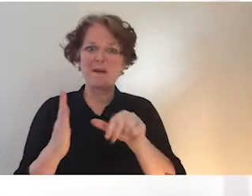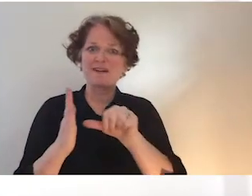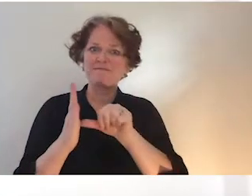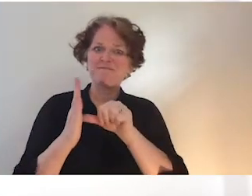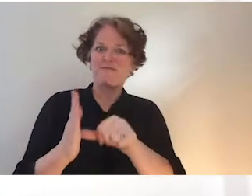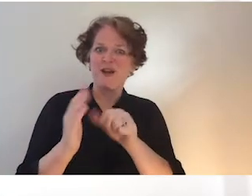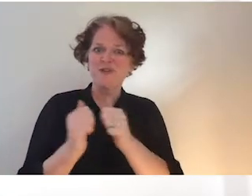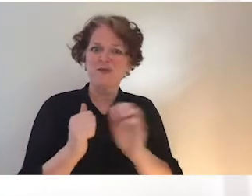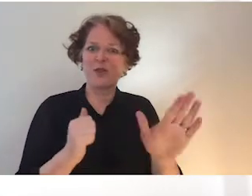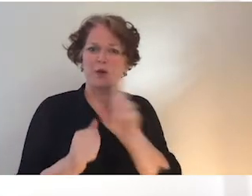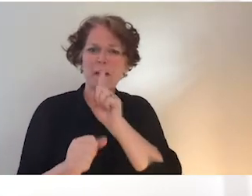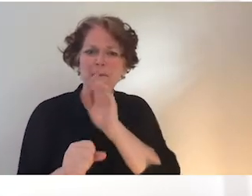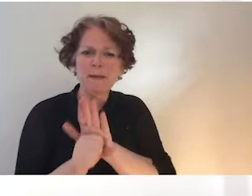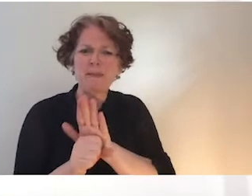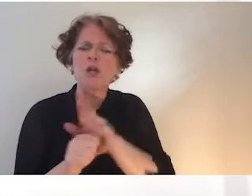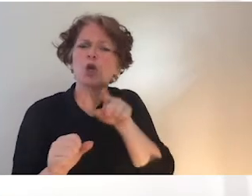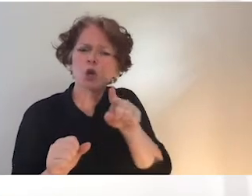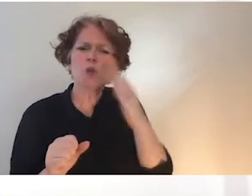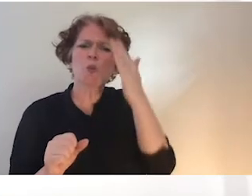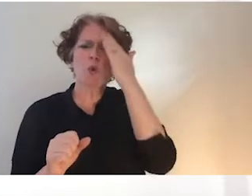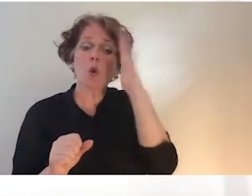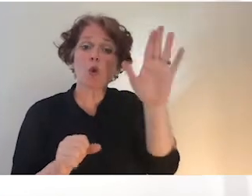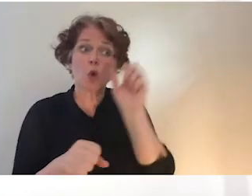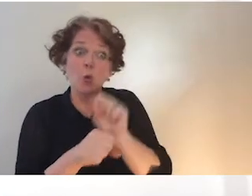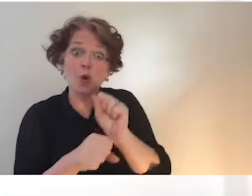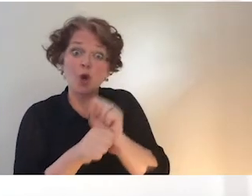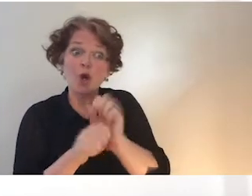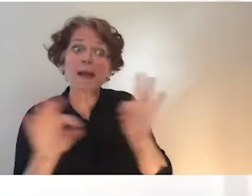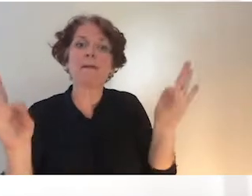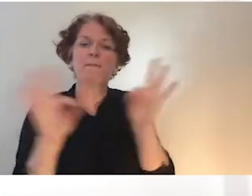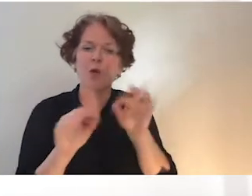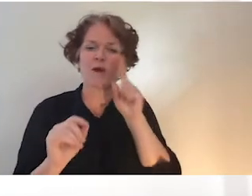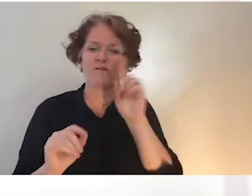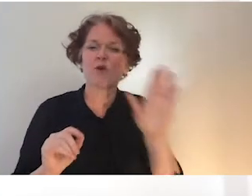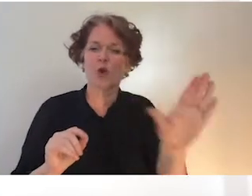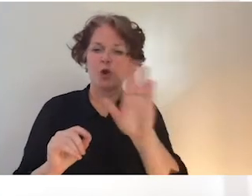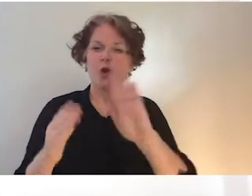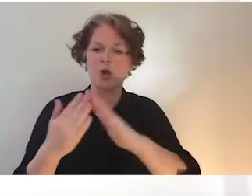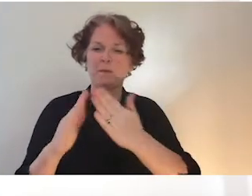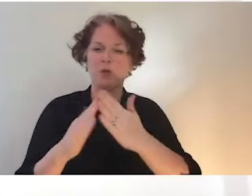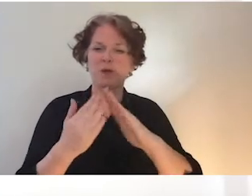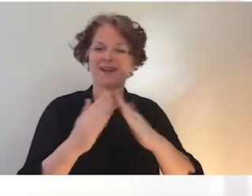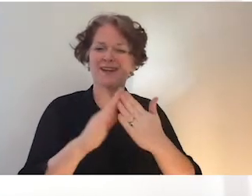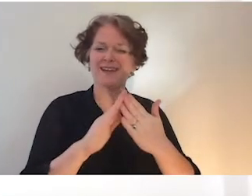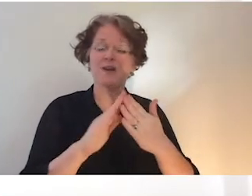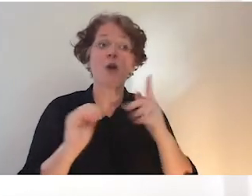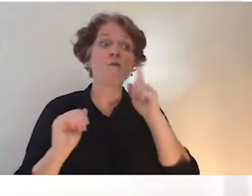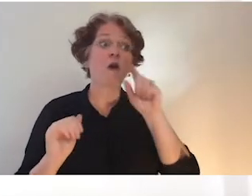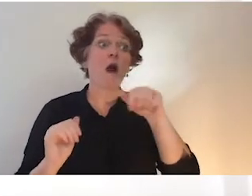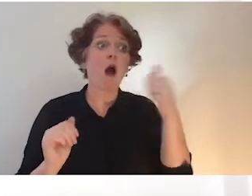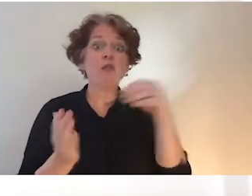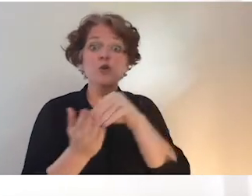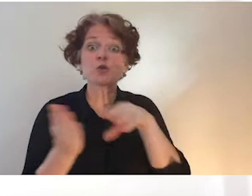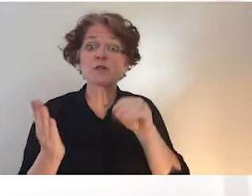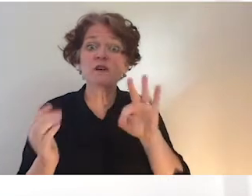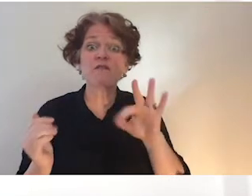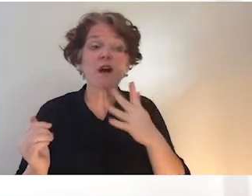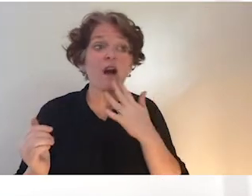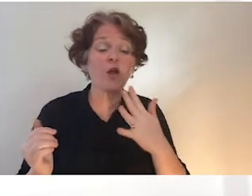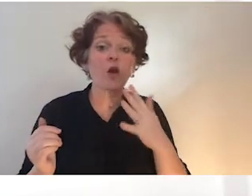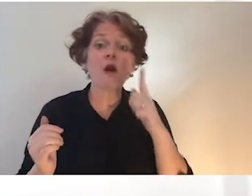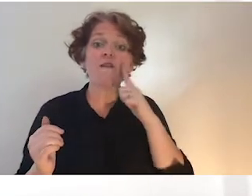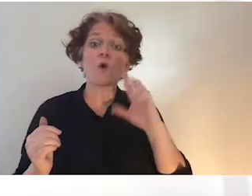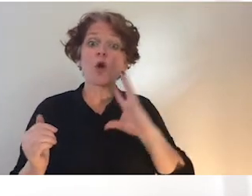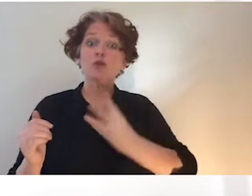and commitments and your acute awareness of how important your efforts are for your communities, for other students of color,